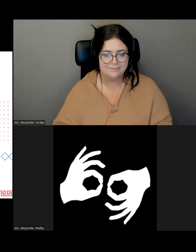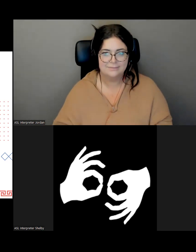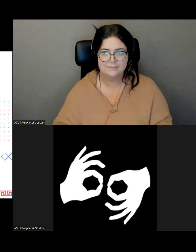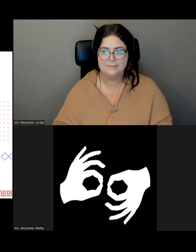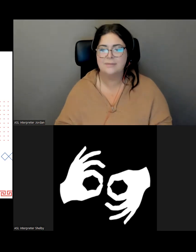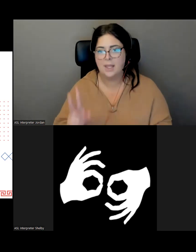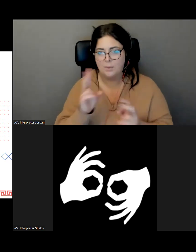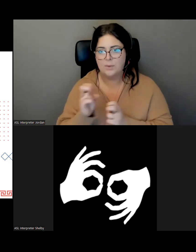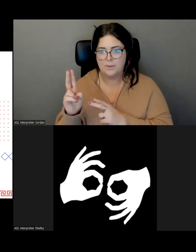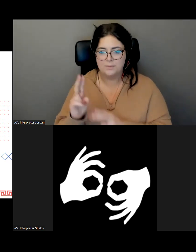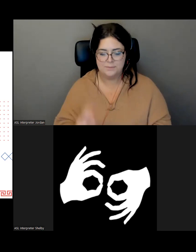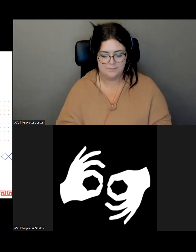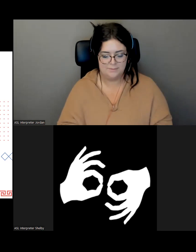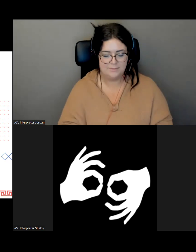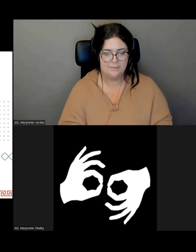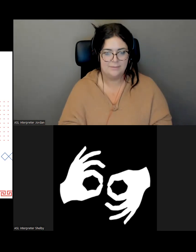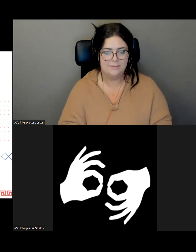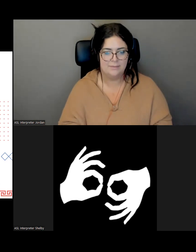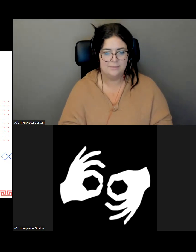copy and paste it and put it in there. There you go.